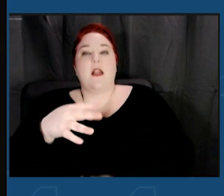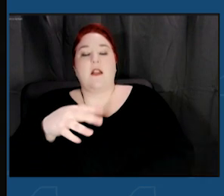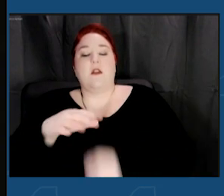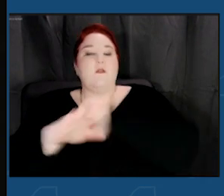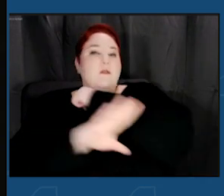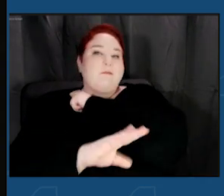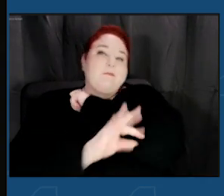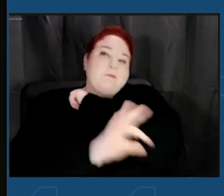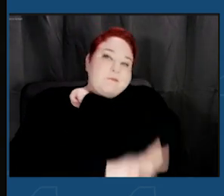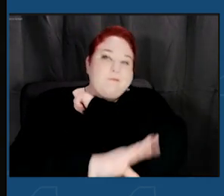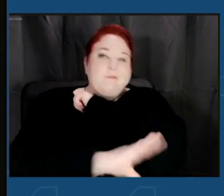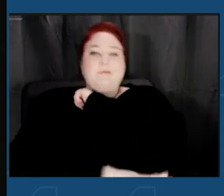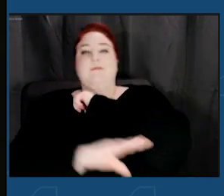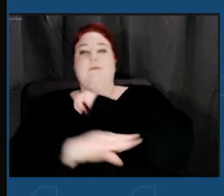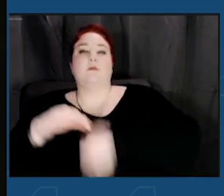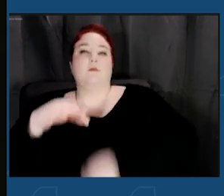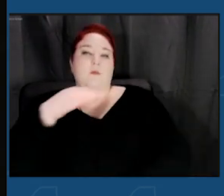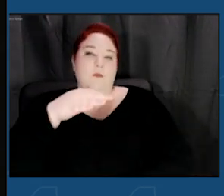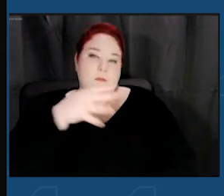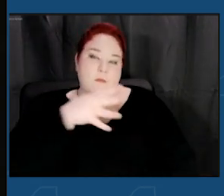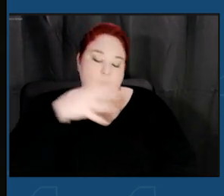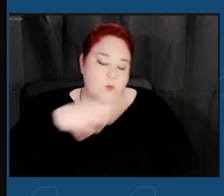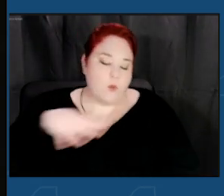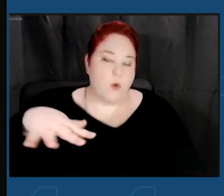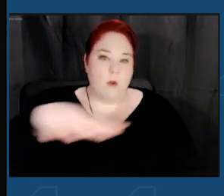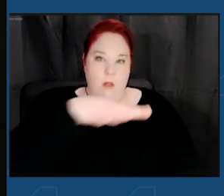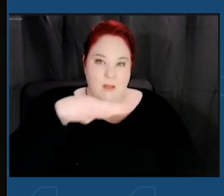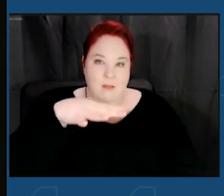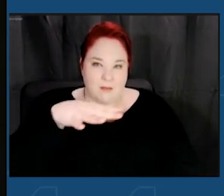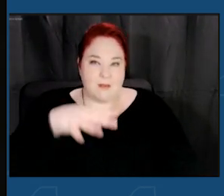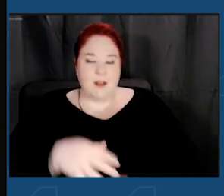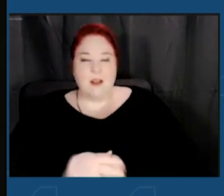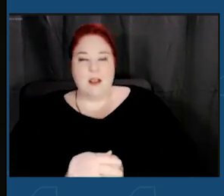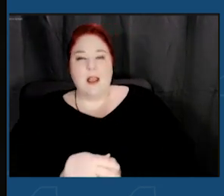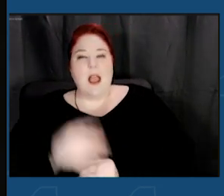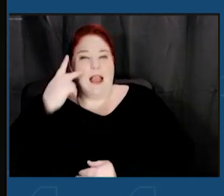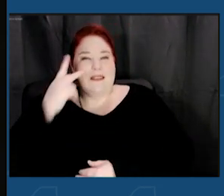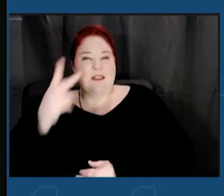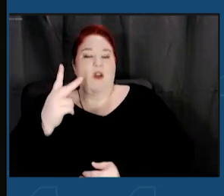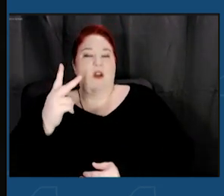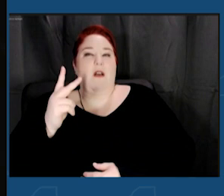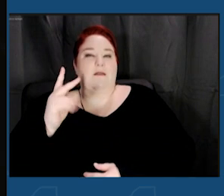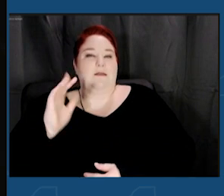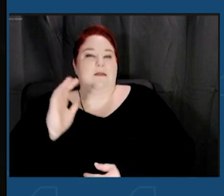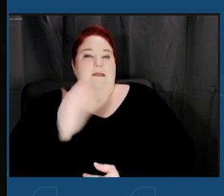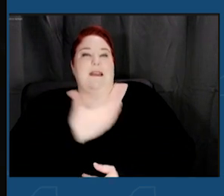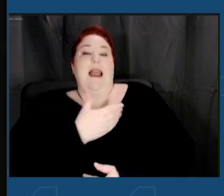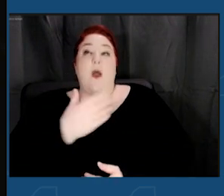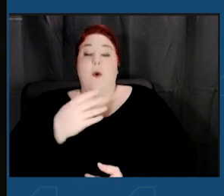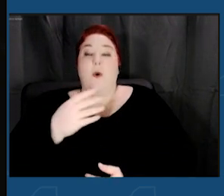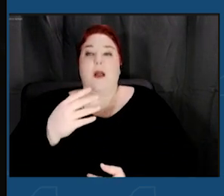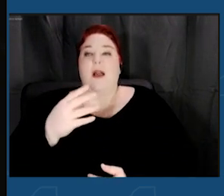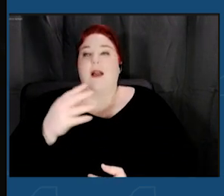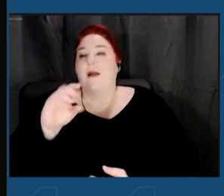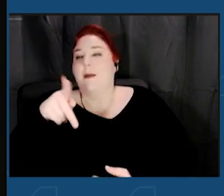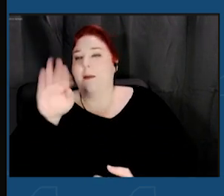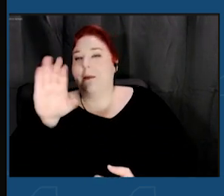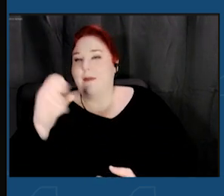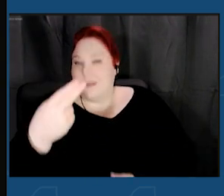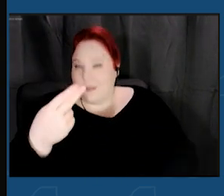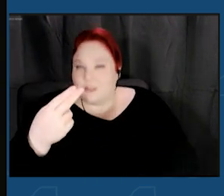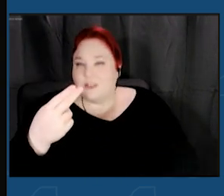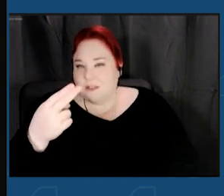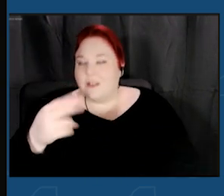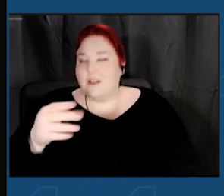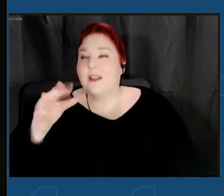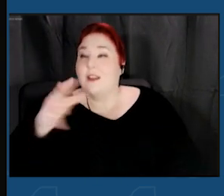had the privilege of seeing our peach and fruit farmers up in Niagara County, going to the